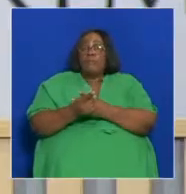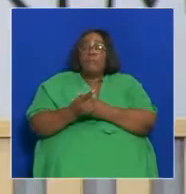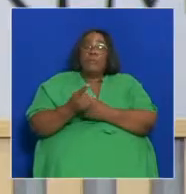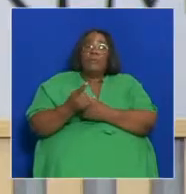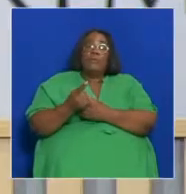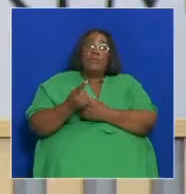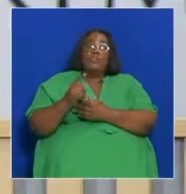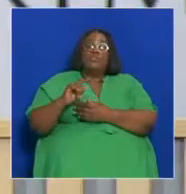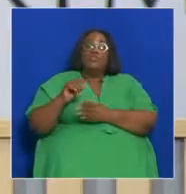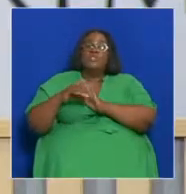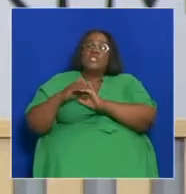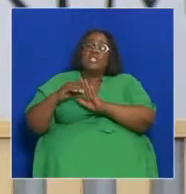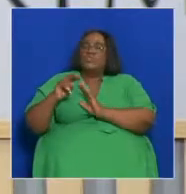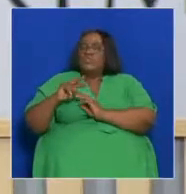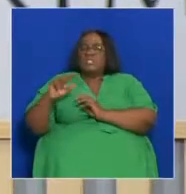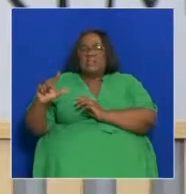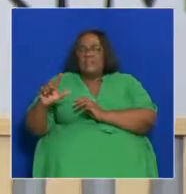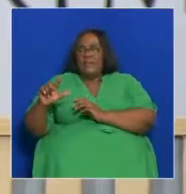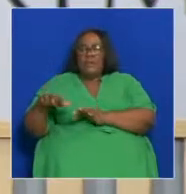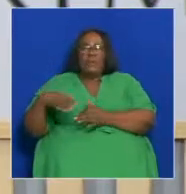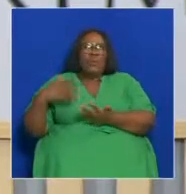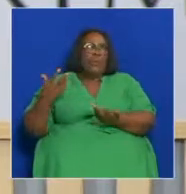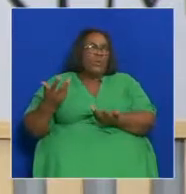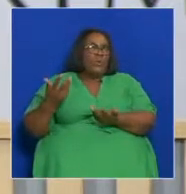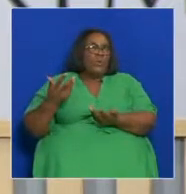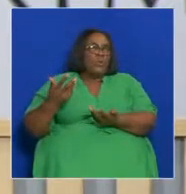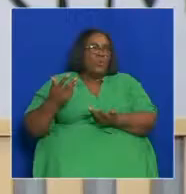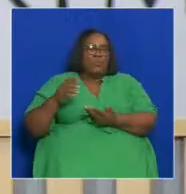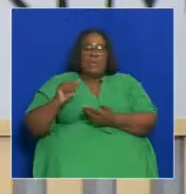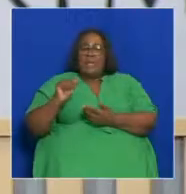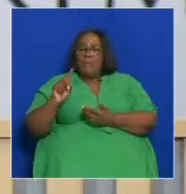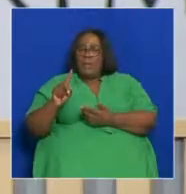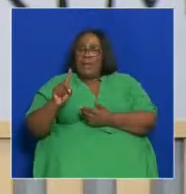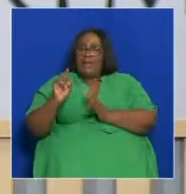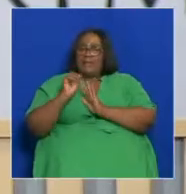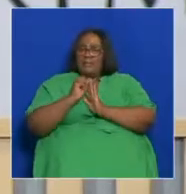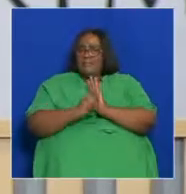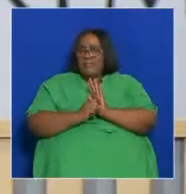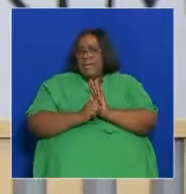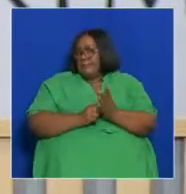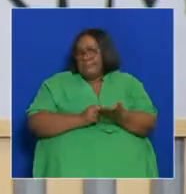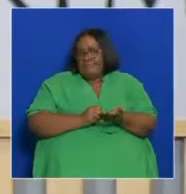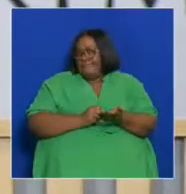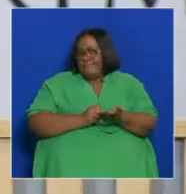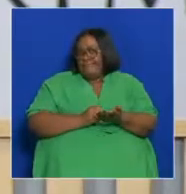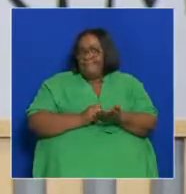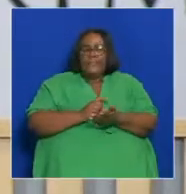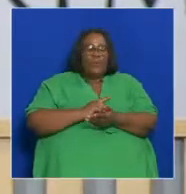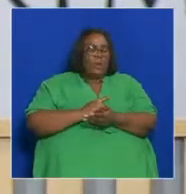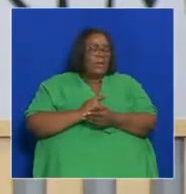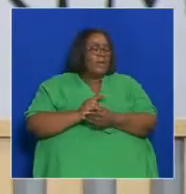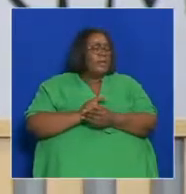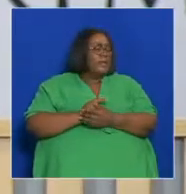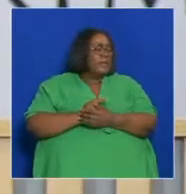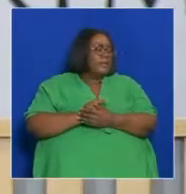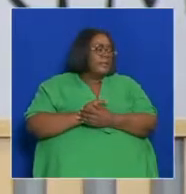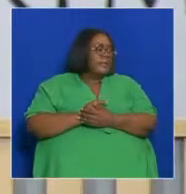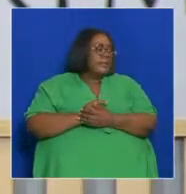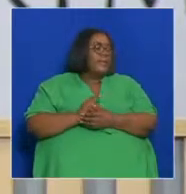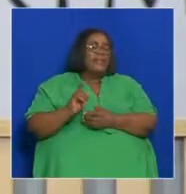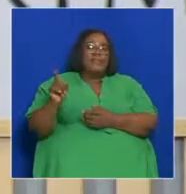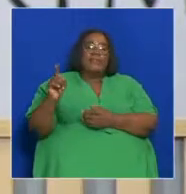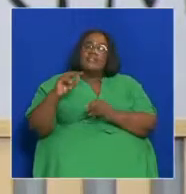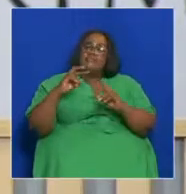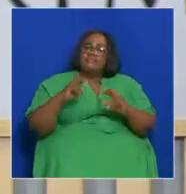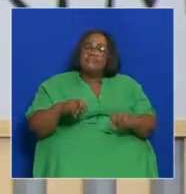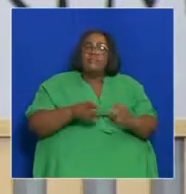Section 27 or an A1 statement, because it's more of an investigative operational issue